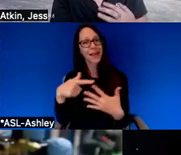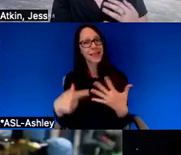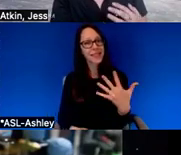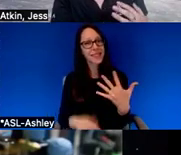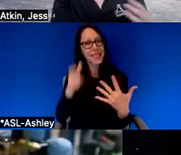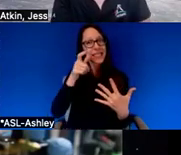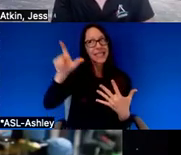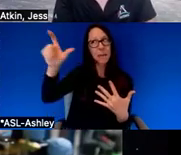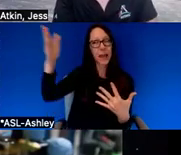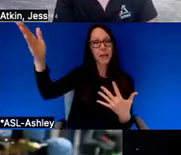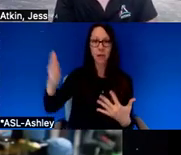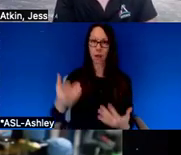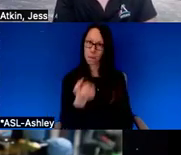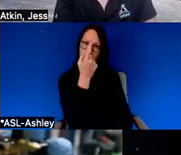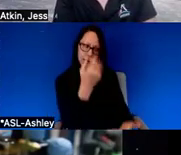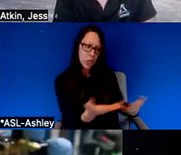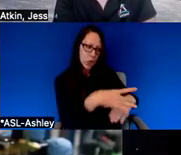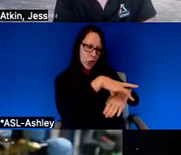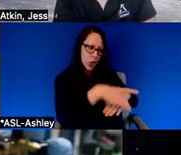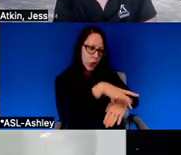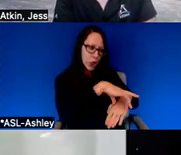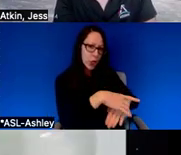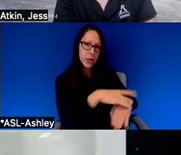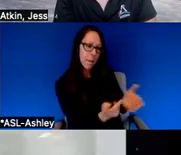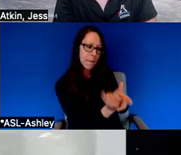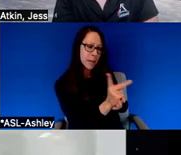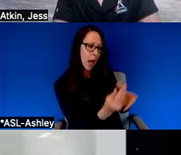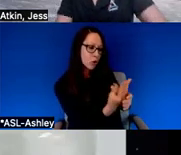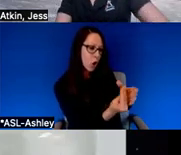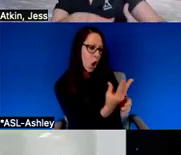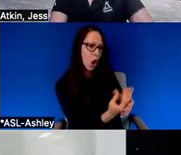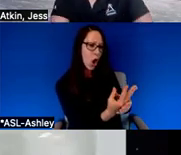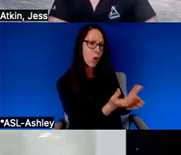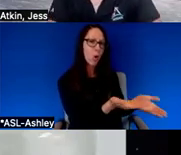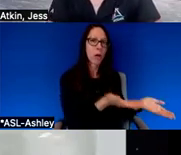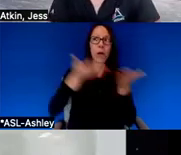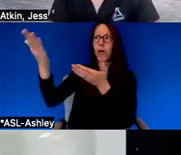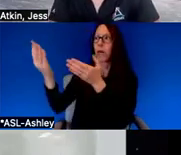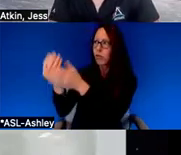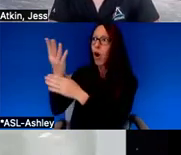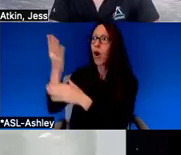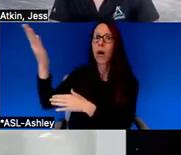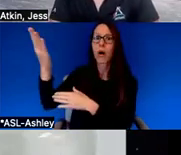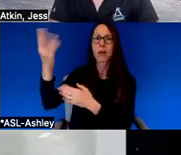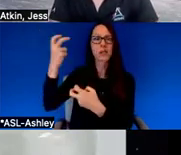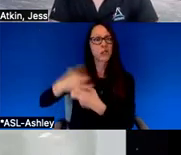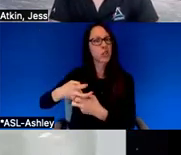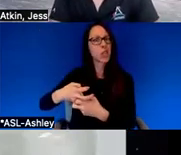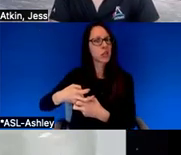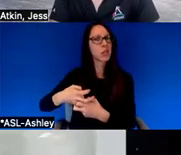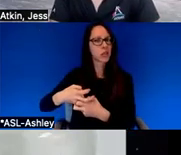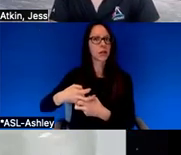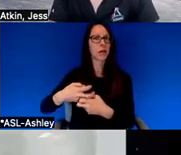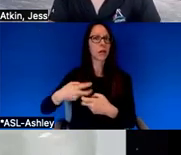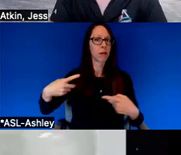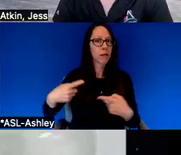to be grown on Earth and we grow them in space, things get a little tricky. And there's even more challenges when we go further and get